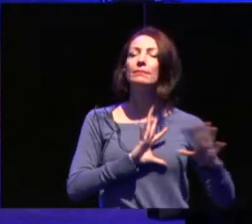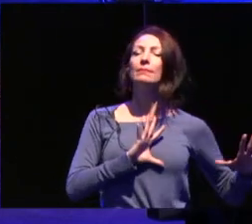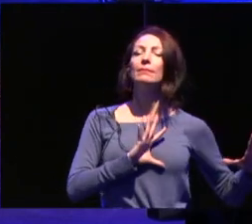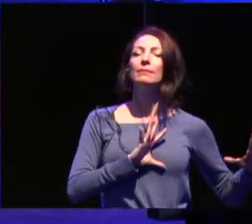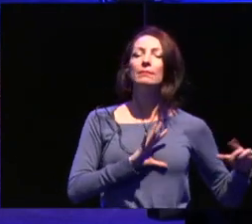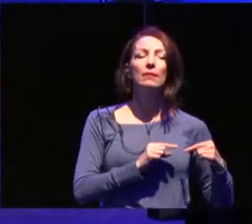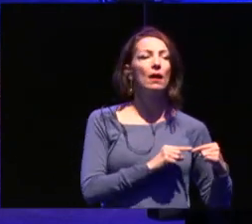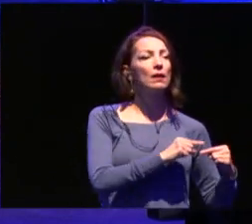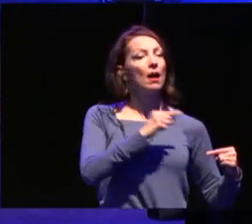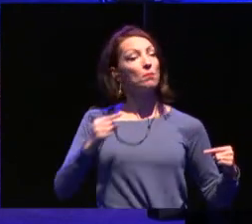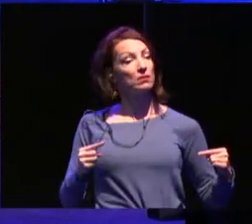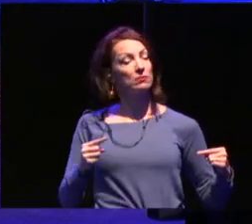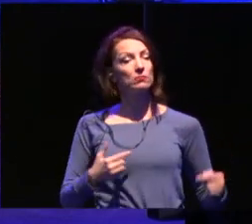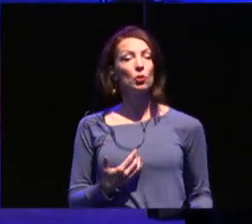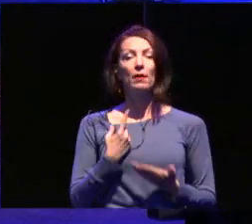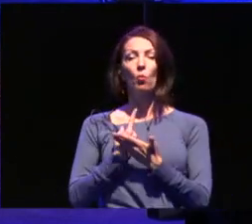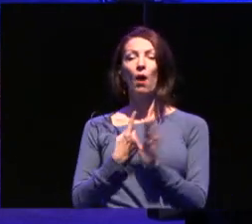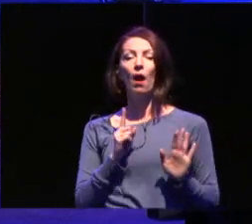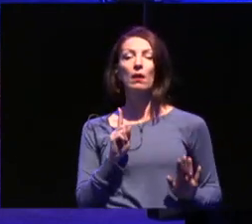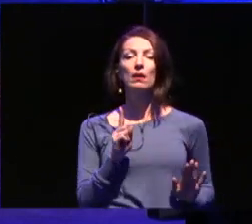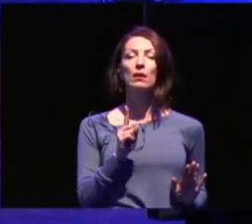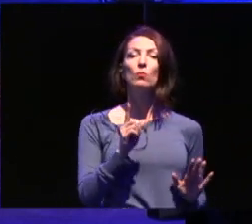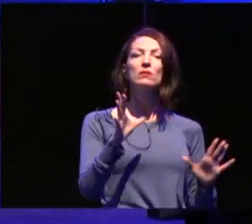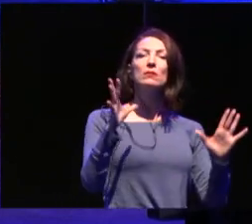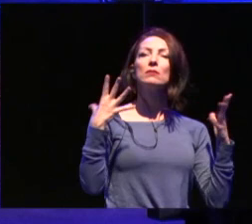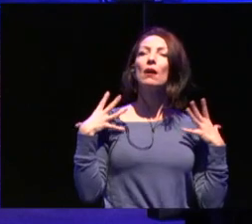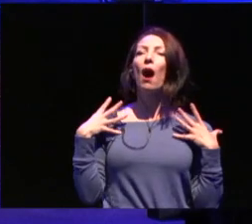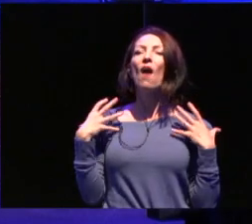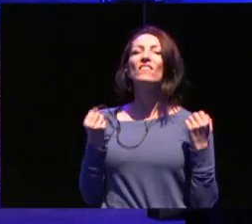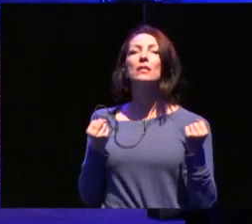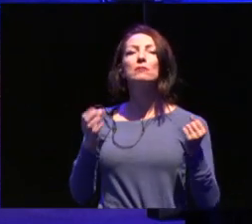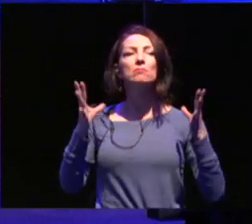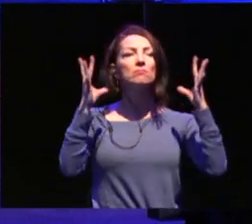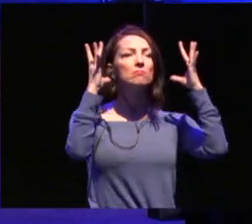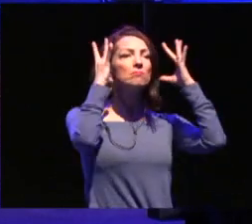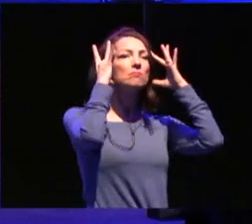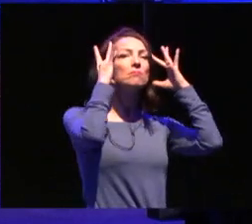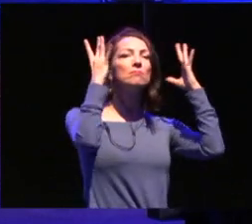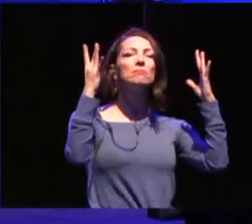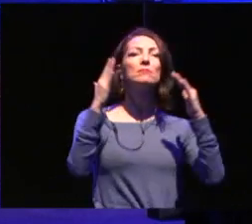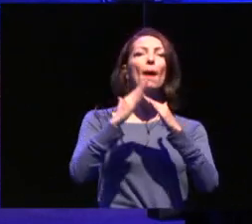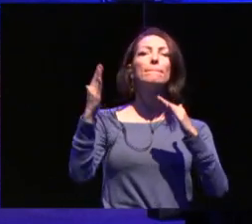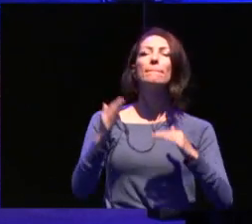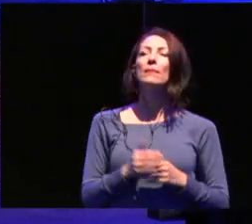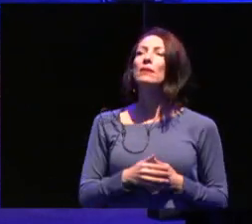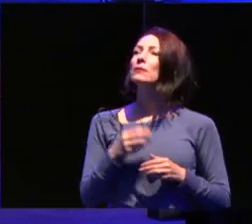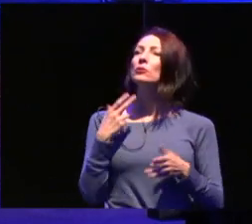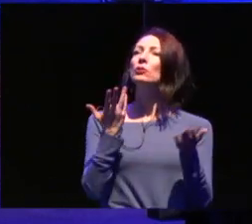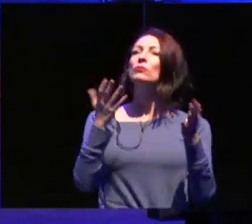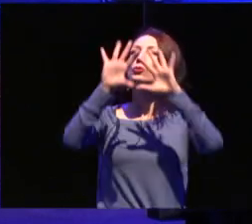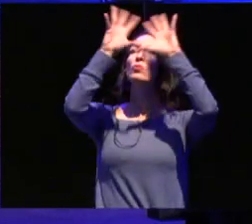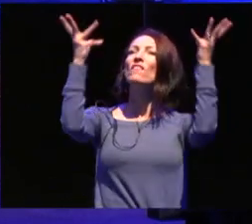No. You'll be walking around with a supernal confidence. That the universe is progressive.